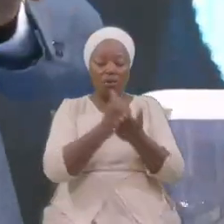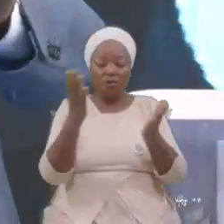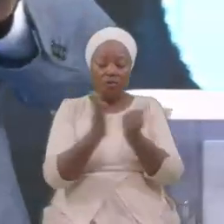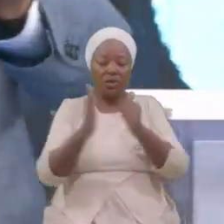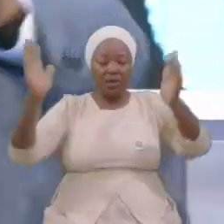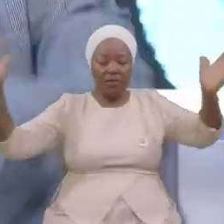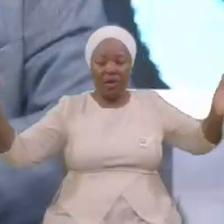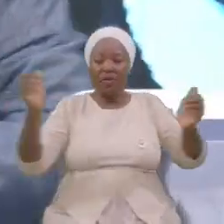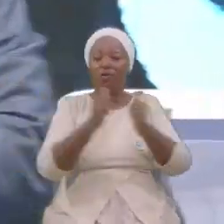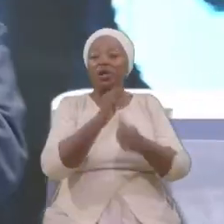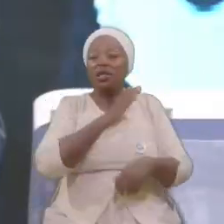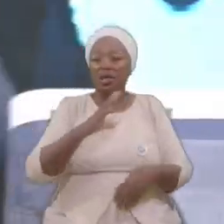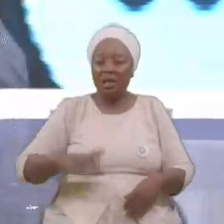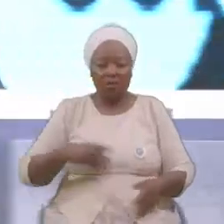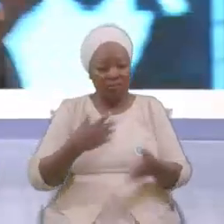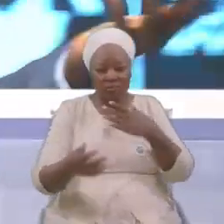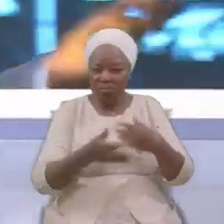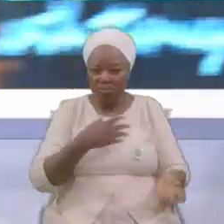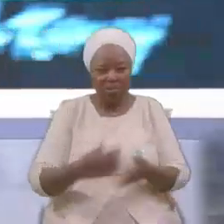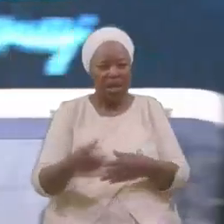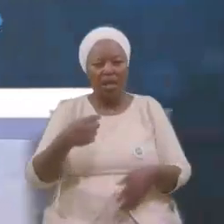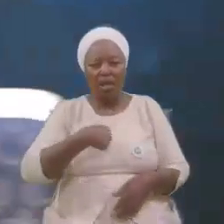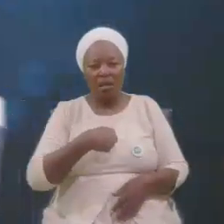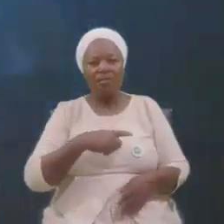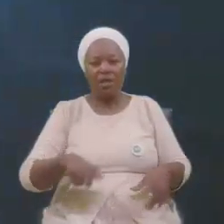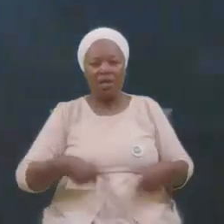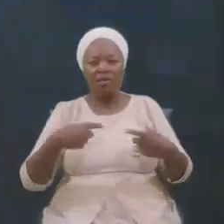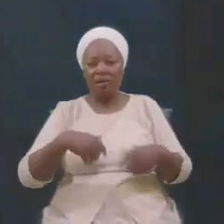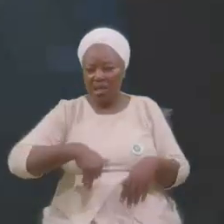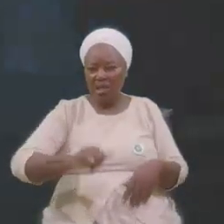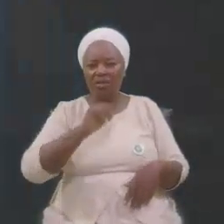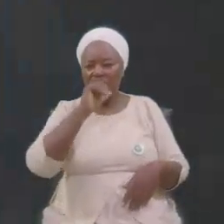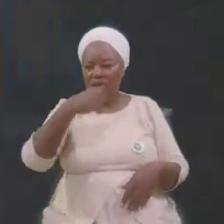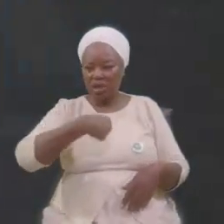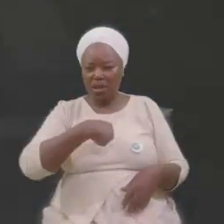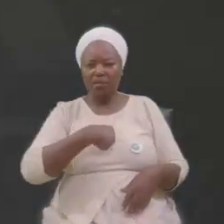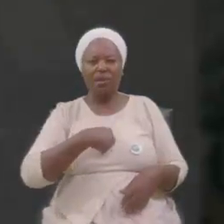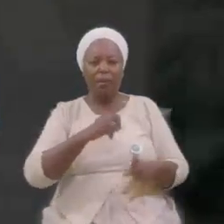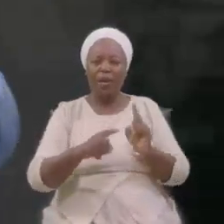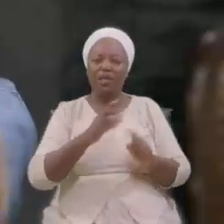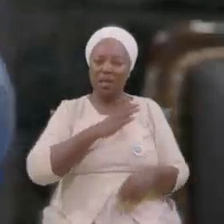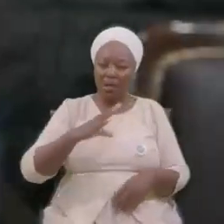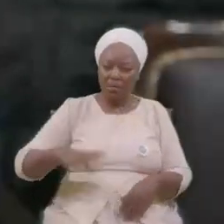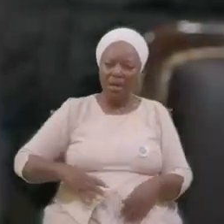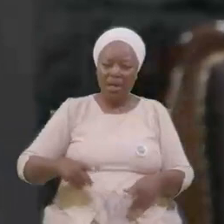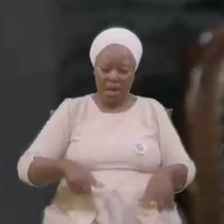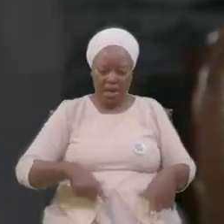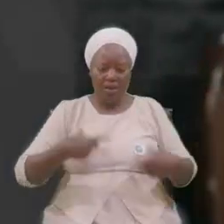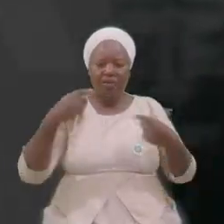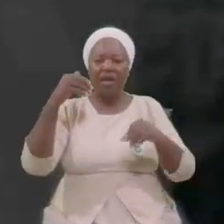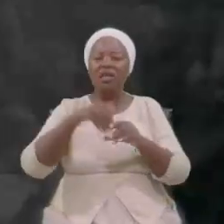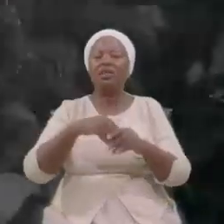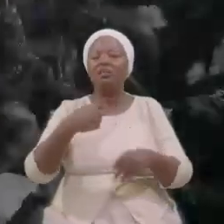Christ. Nevertheless, I live. Yet not I, but Christ lives in